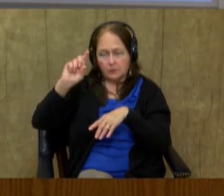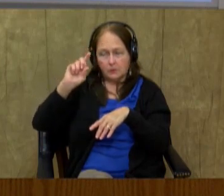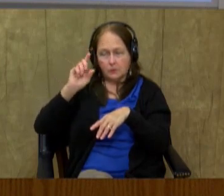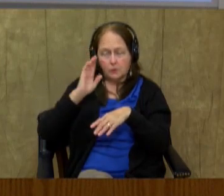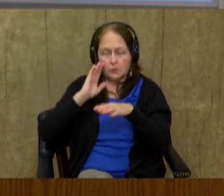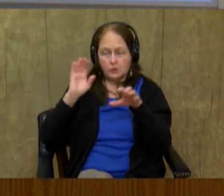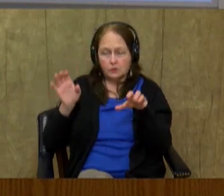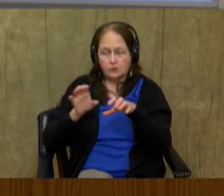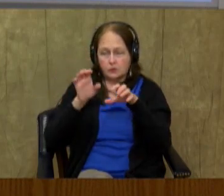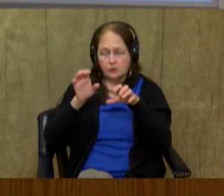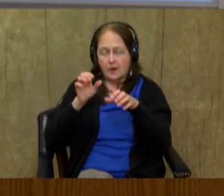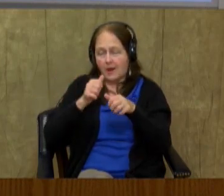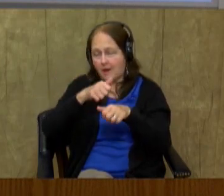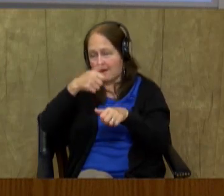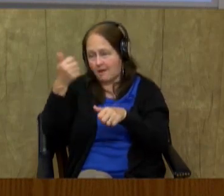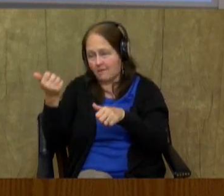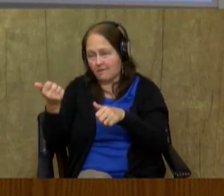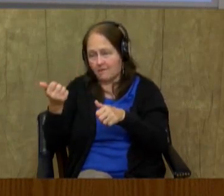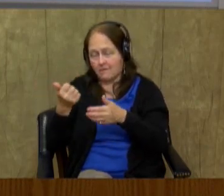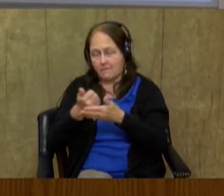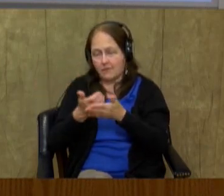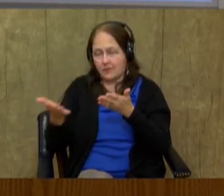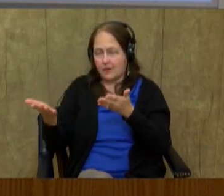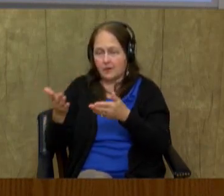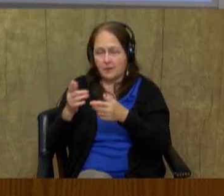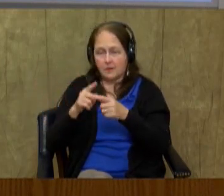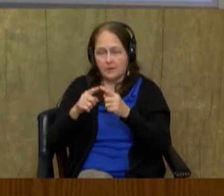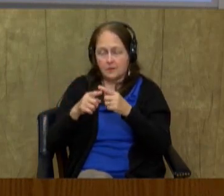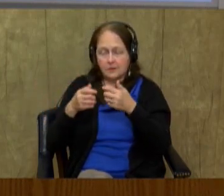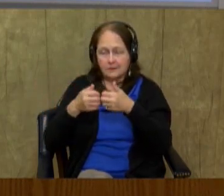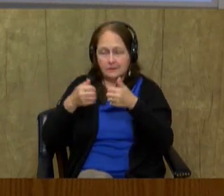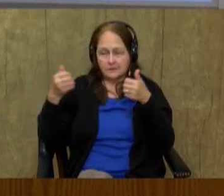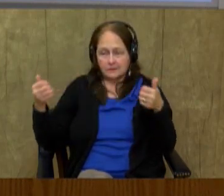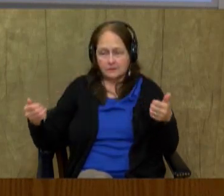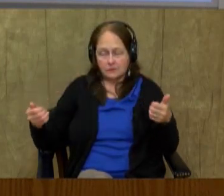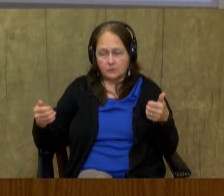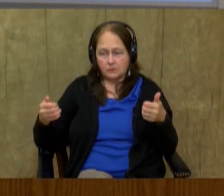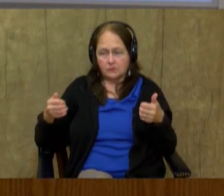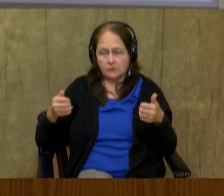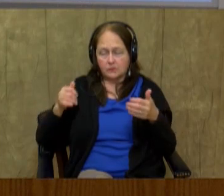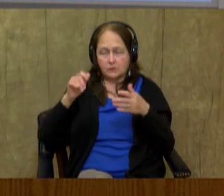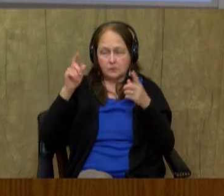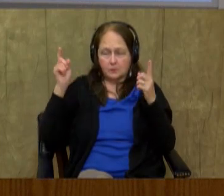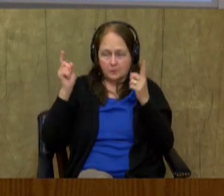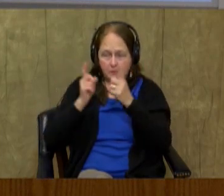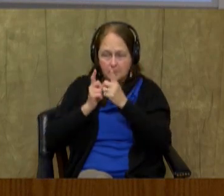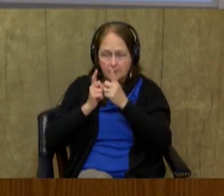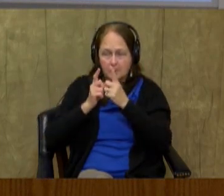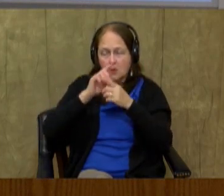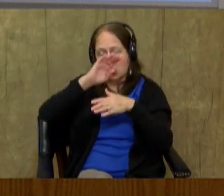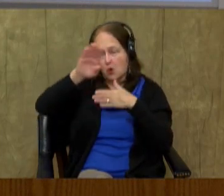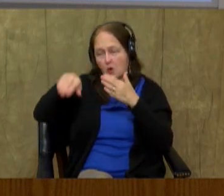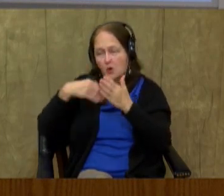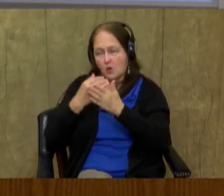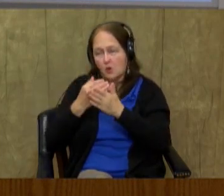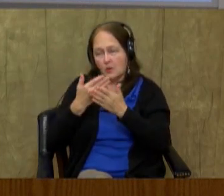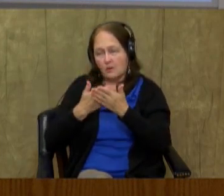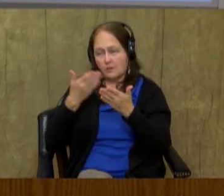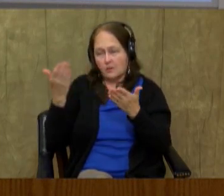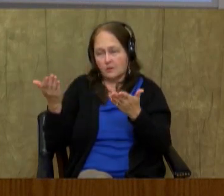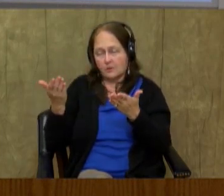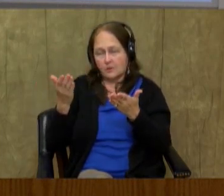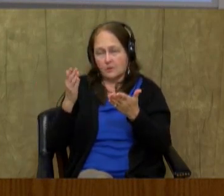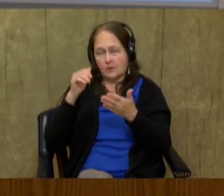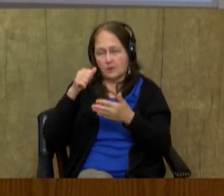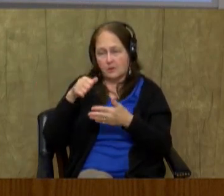do everything else except land. They were going to separate. They were going to rendezvous. They were going to do all the stuff